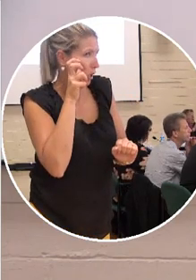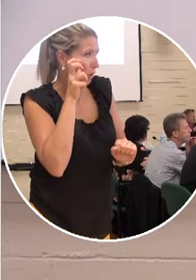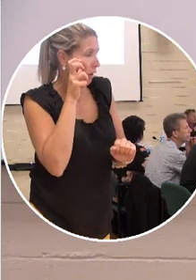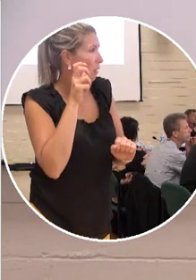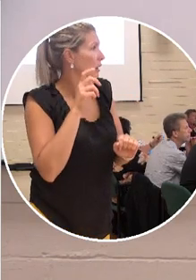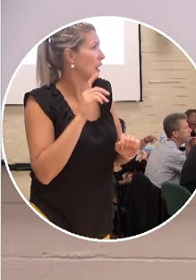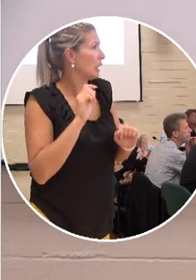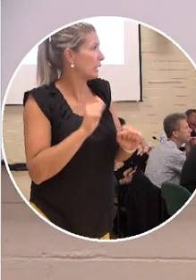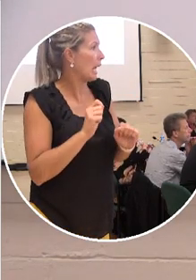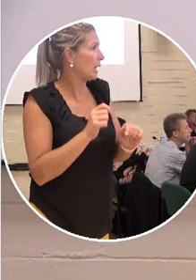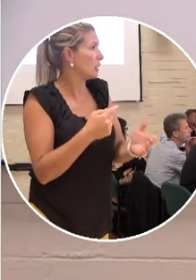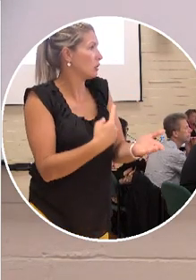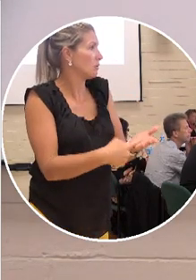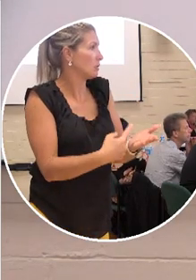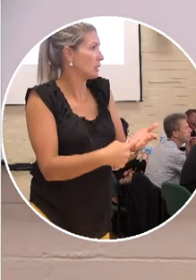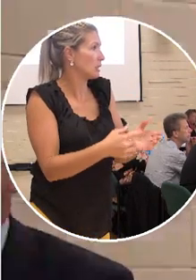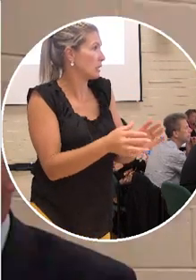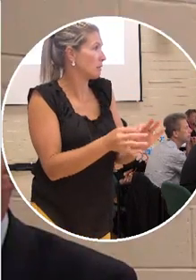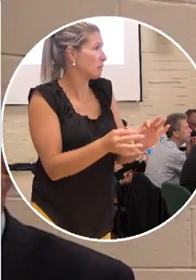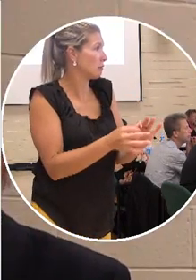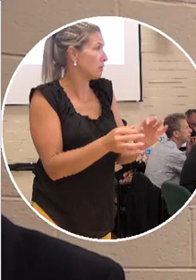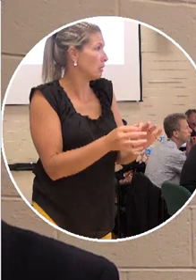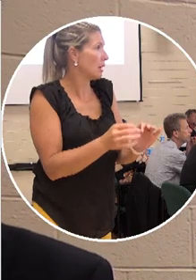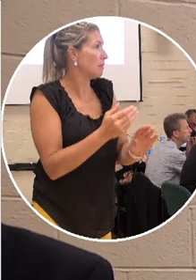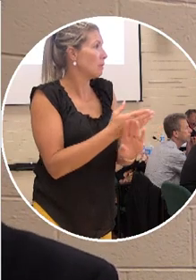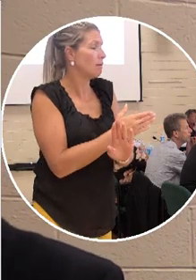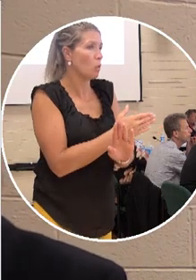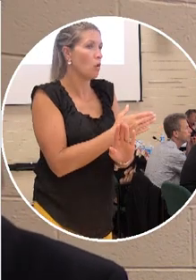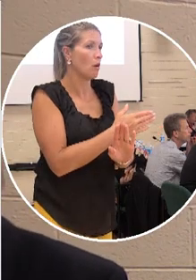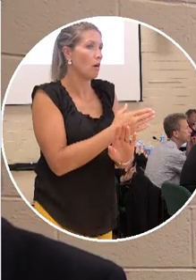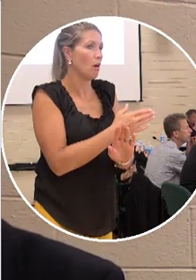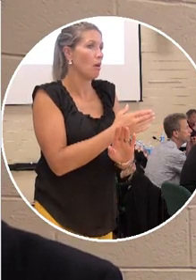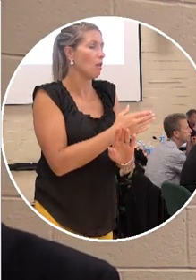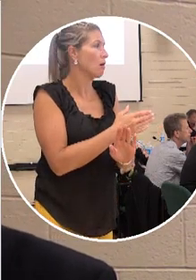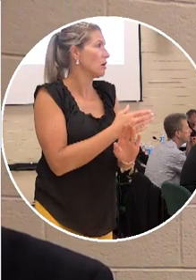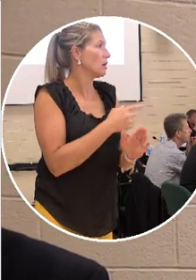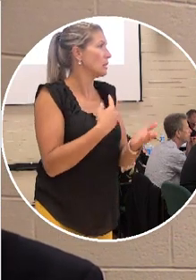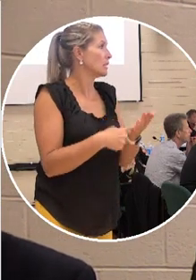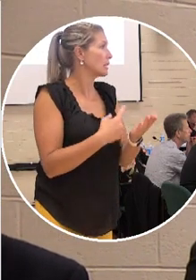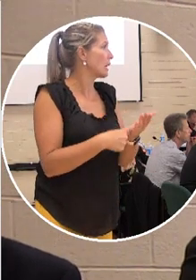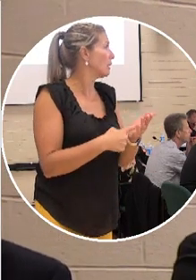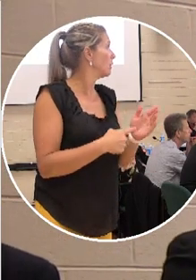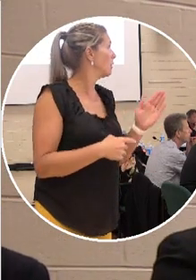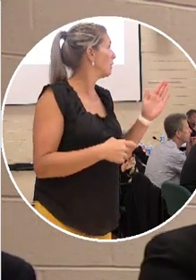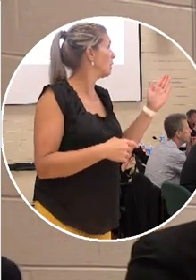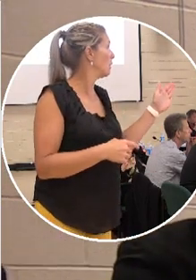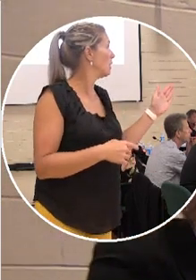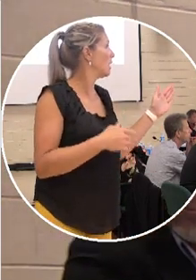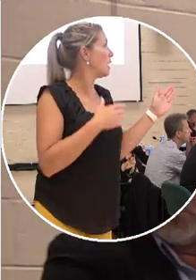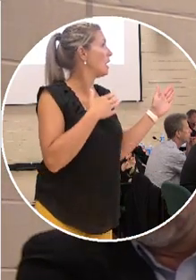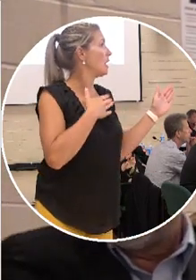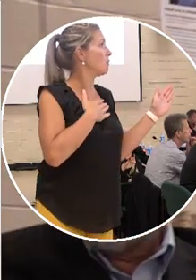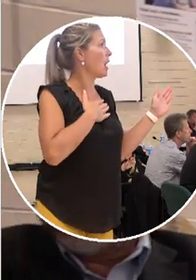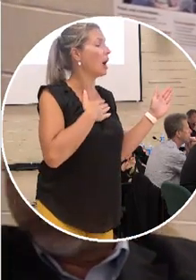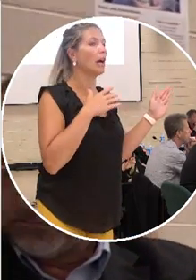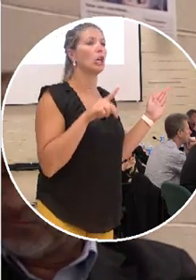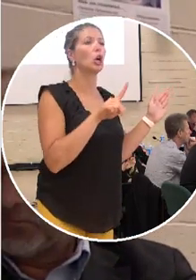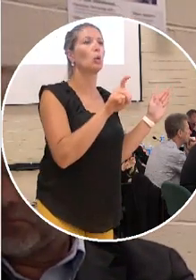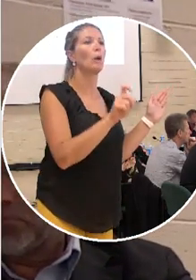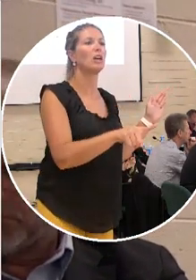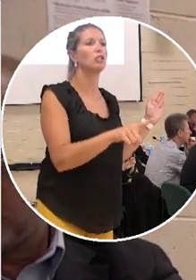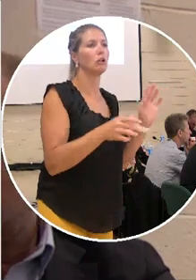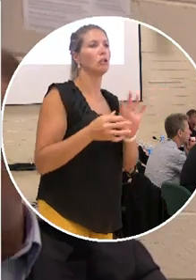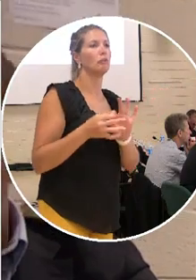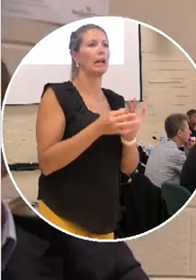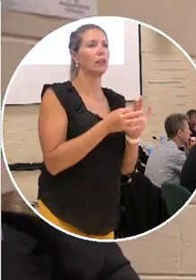be made now before discussion on the motion. Mr. Parliamentarian, my question, or I'm trying to point out from Robert's Rules